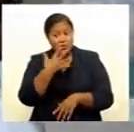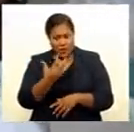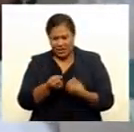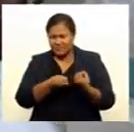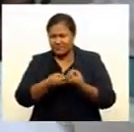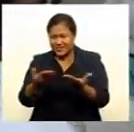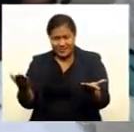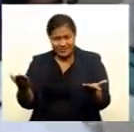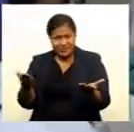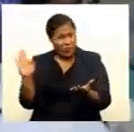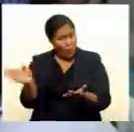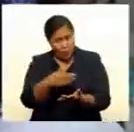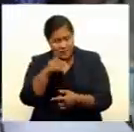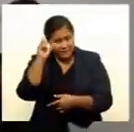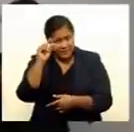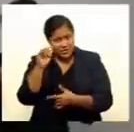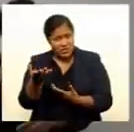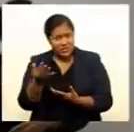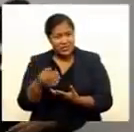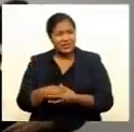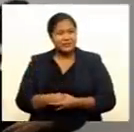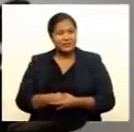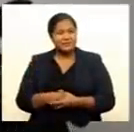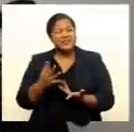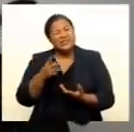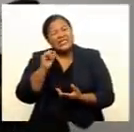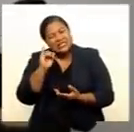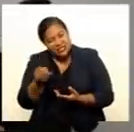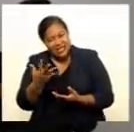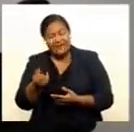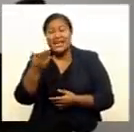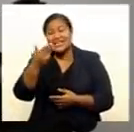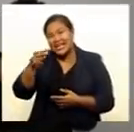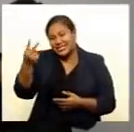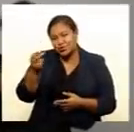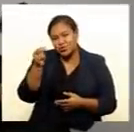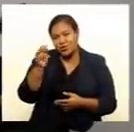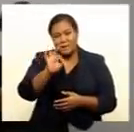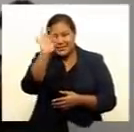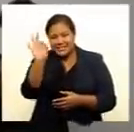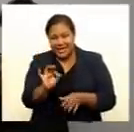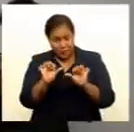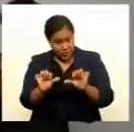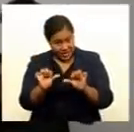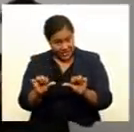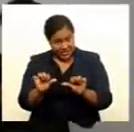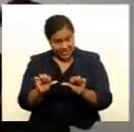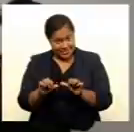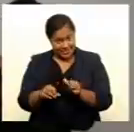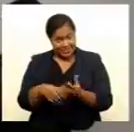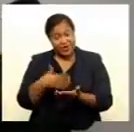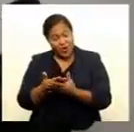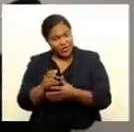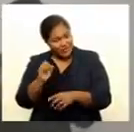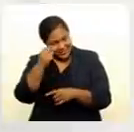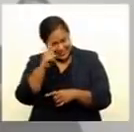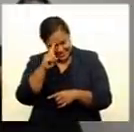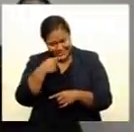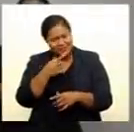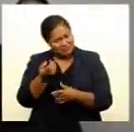every Fijian offer at least 92% protection against hospitalization, which is